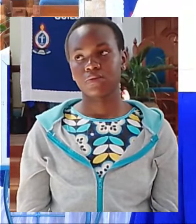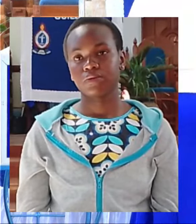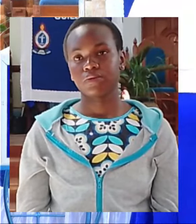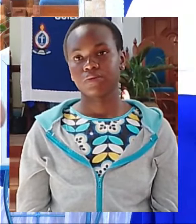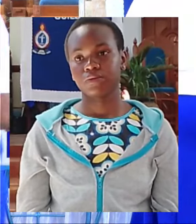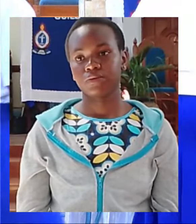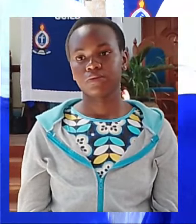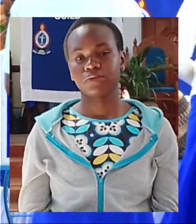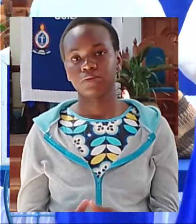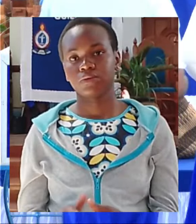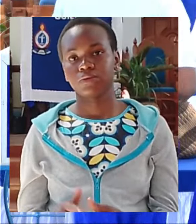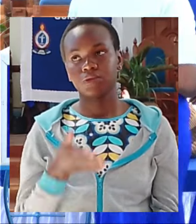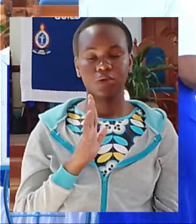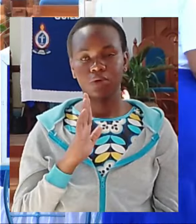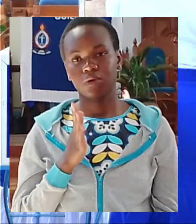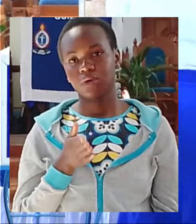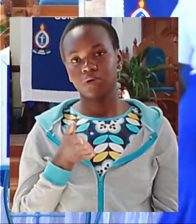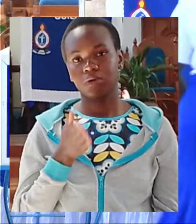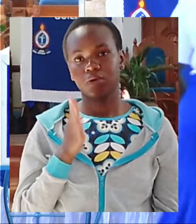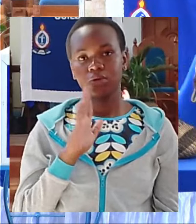Sina Mungu mwingine